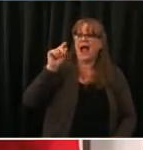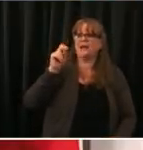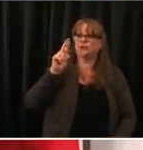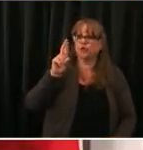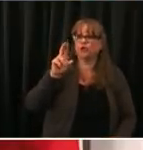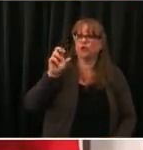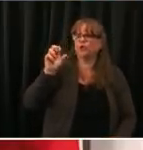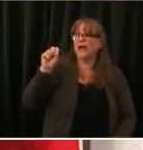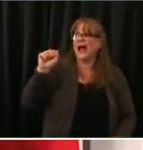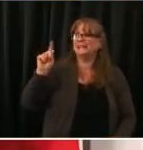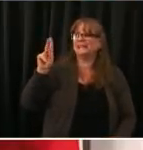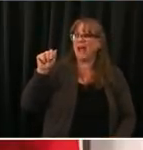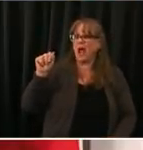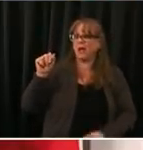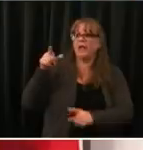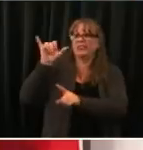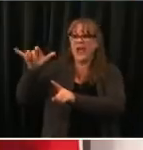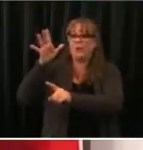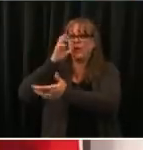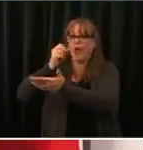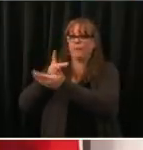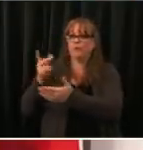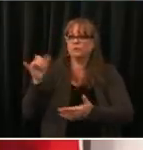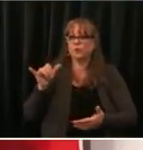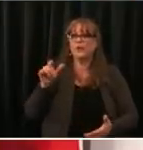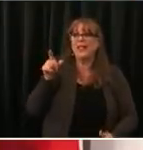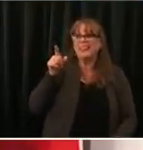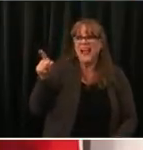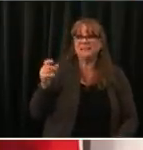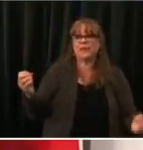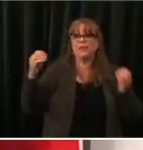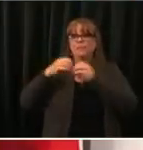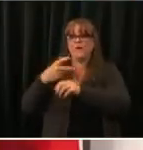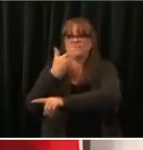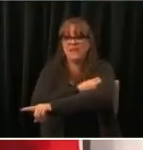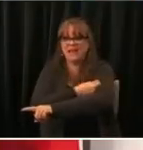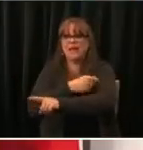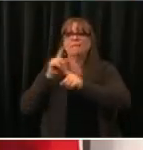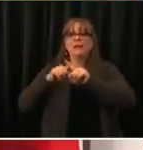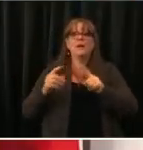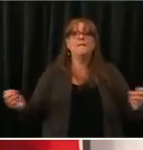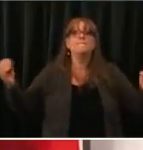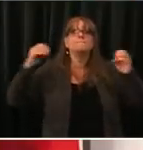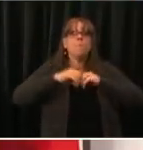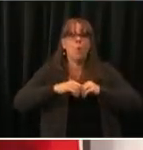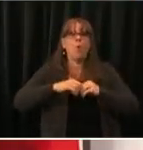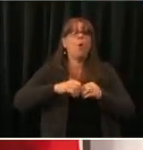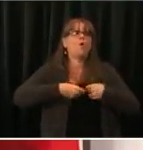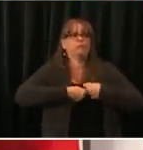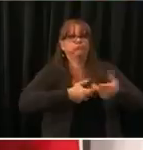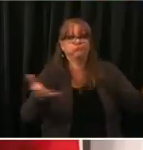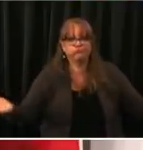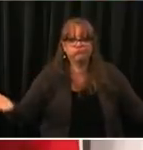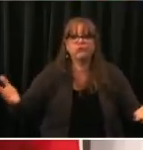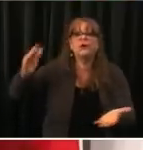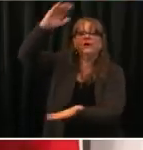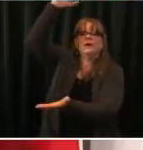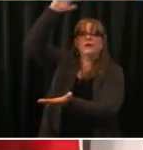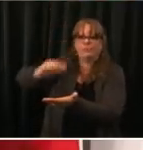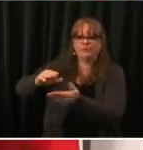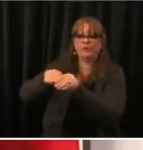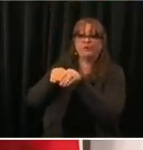we end the pandemic in Colorado. And we will look forward to seeing what those numbers are and integrating them into the next phase of our plan. But we don't expect that to